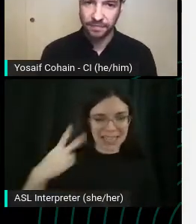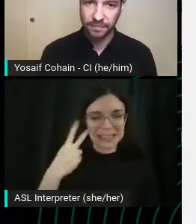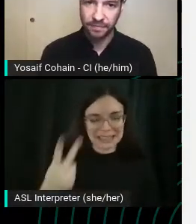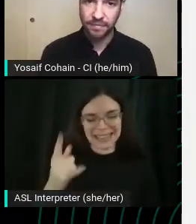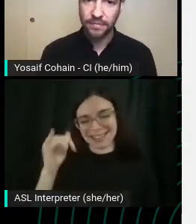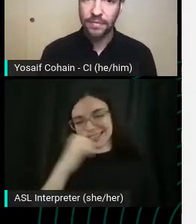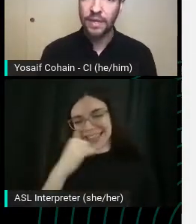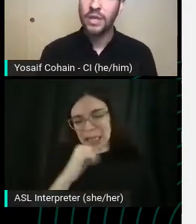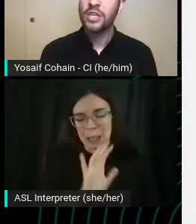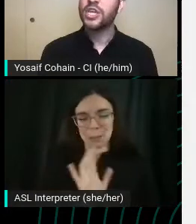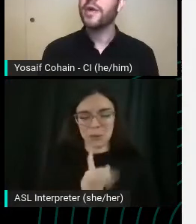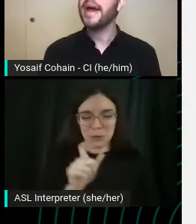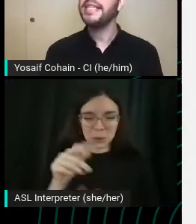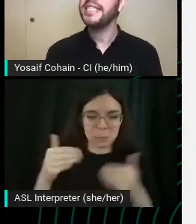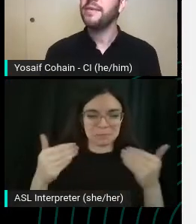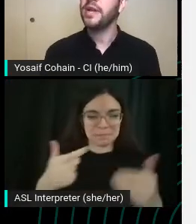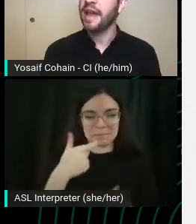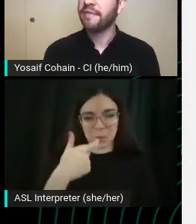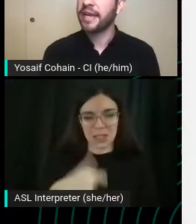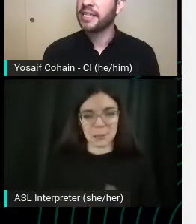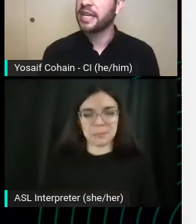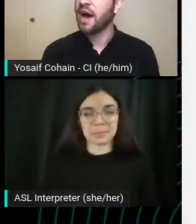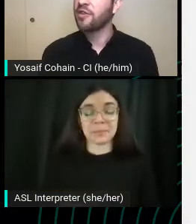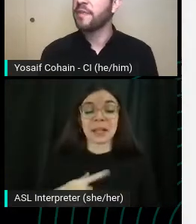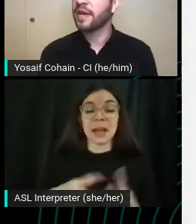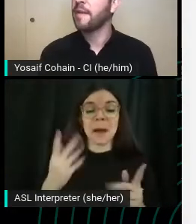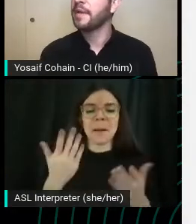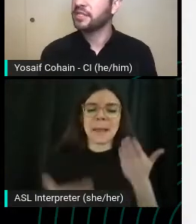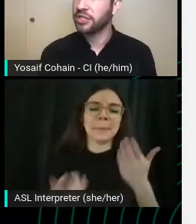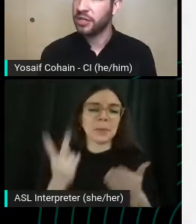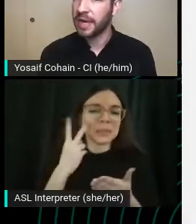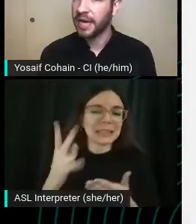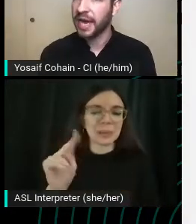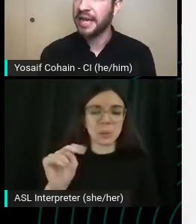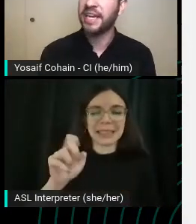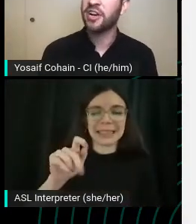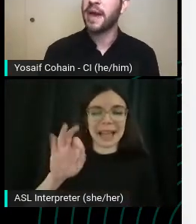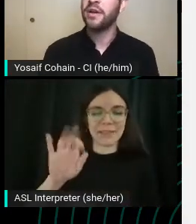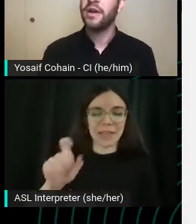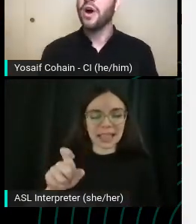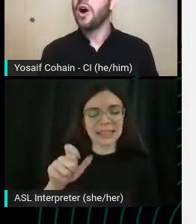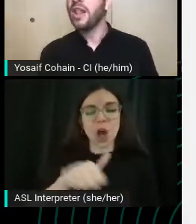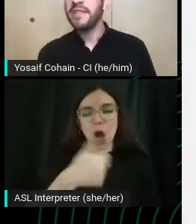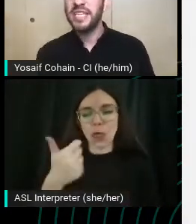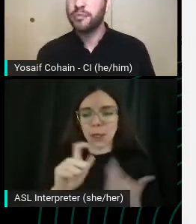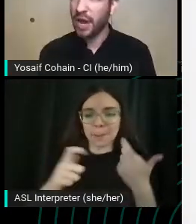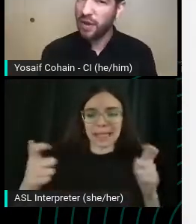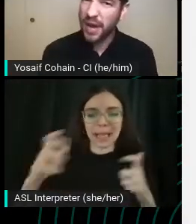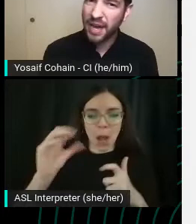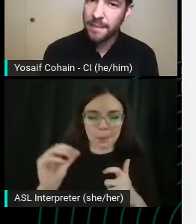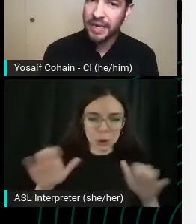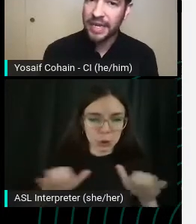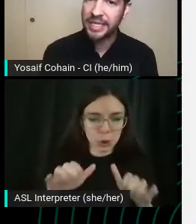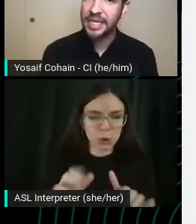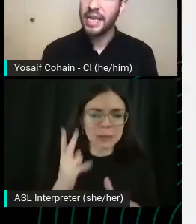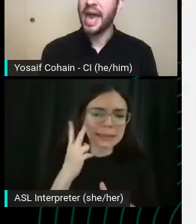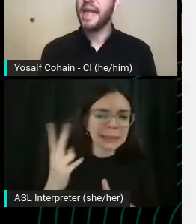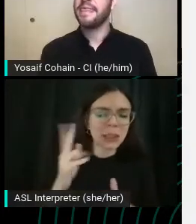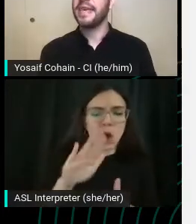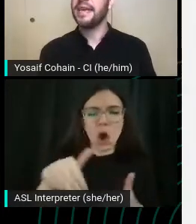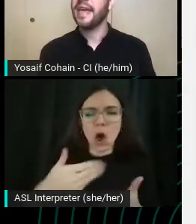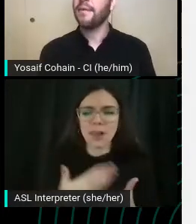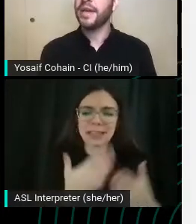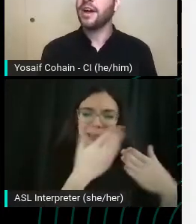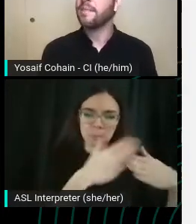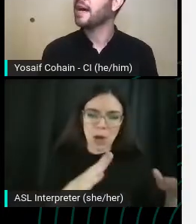out. So we might see what Netflix and other big companies are doing and hear about all of these breakaway companies